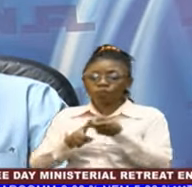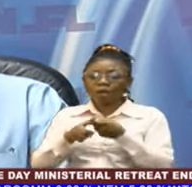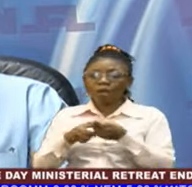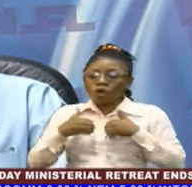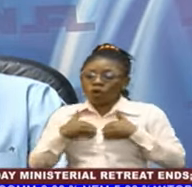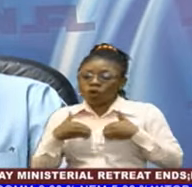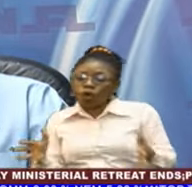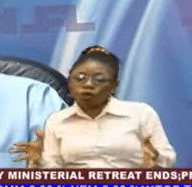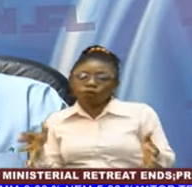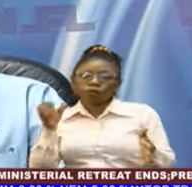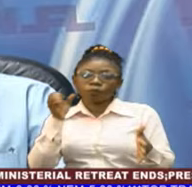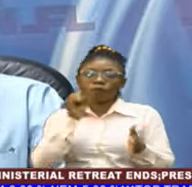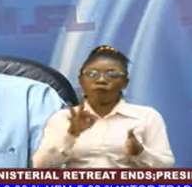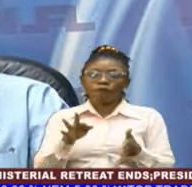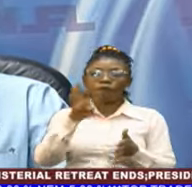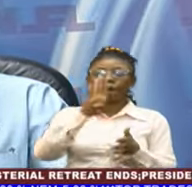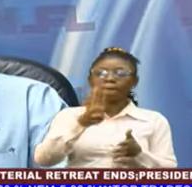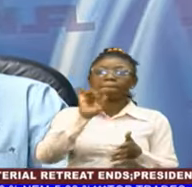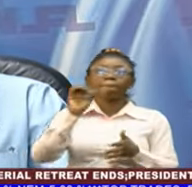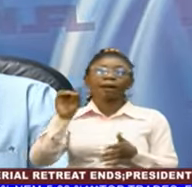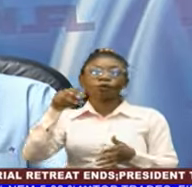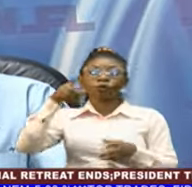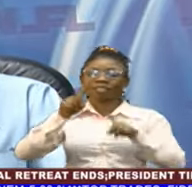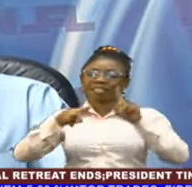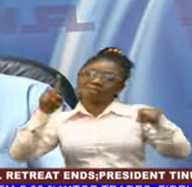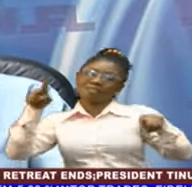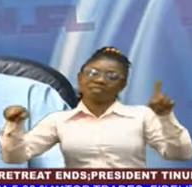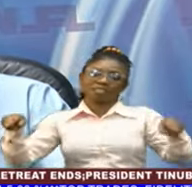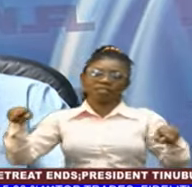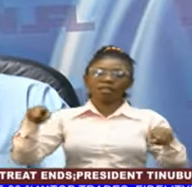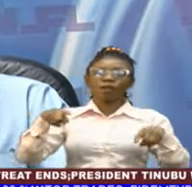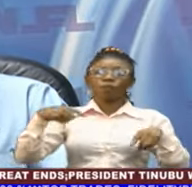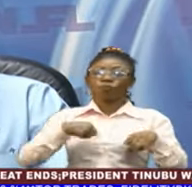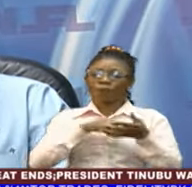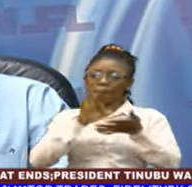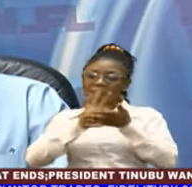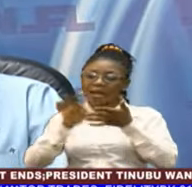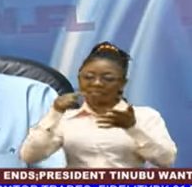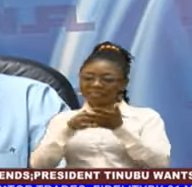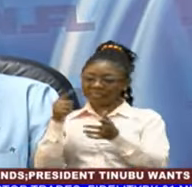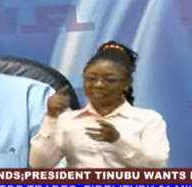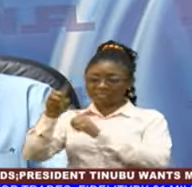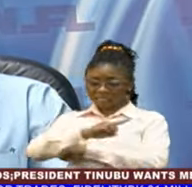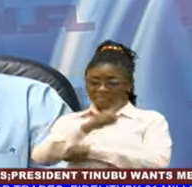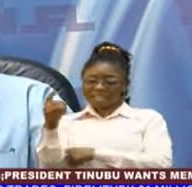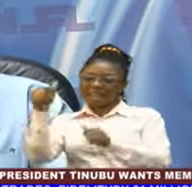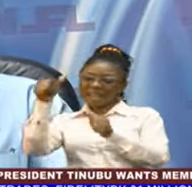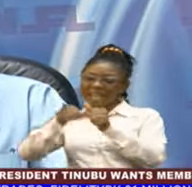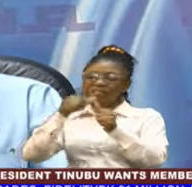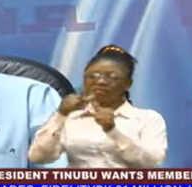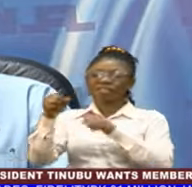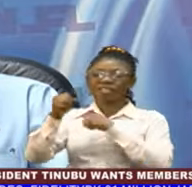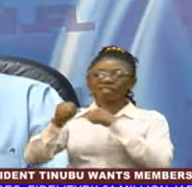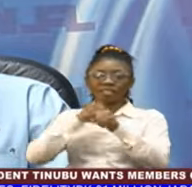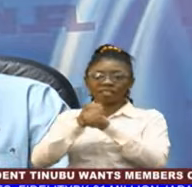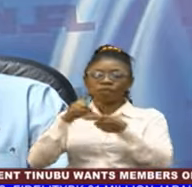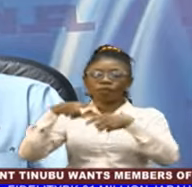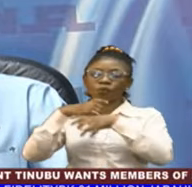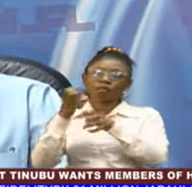of biodiversity. And then we mark this particular day every year to create